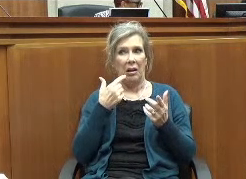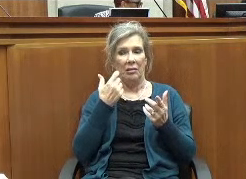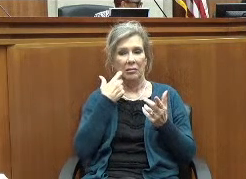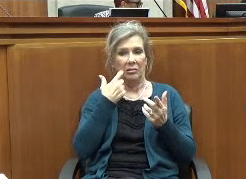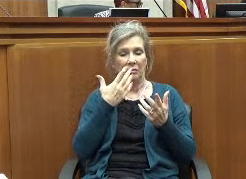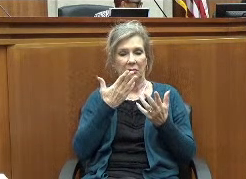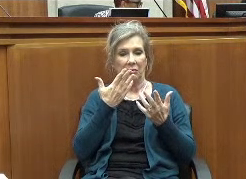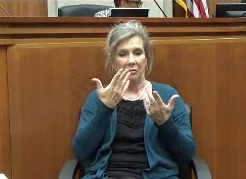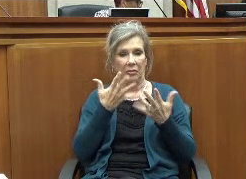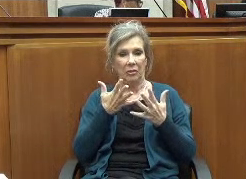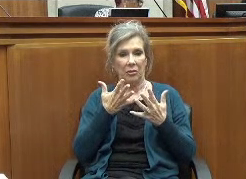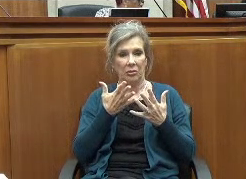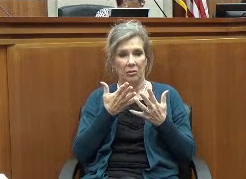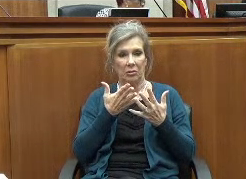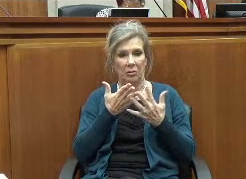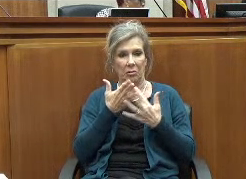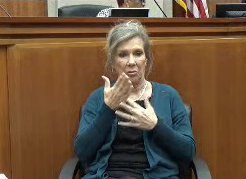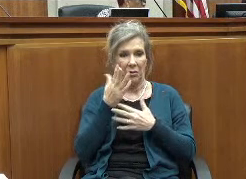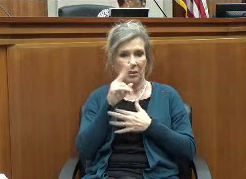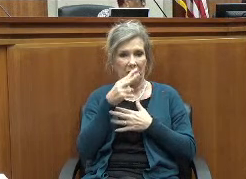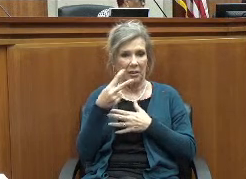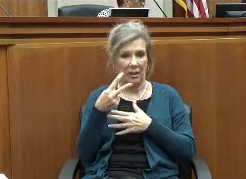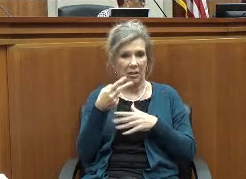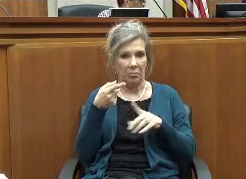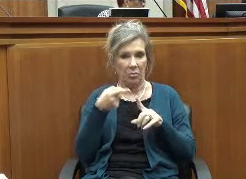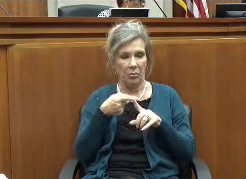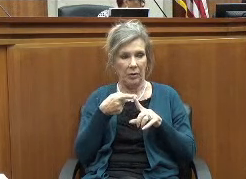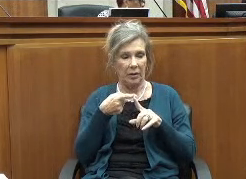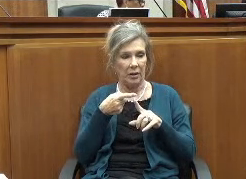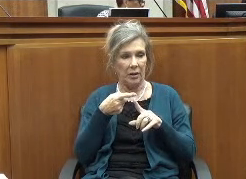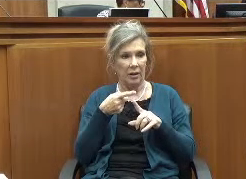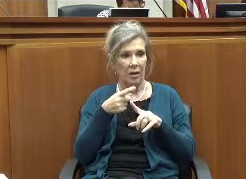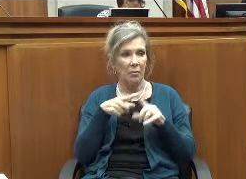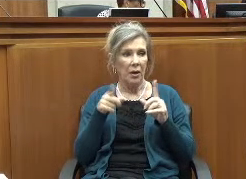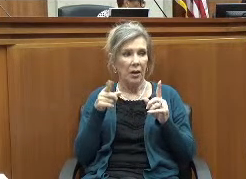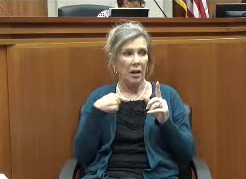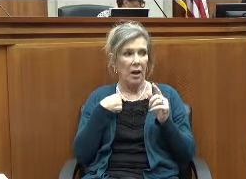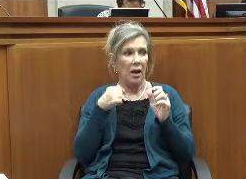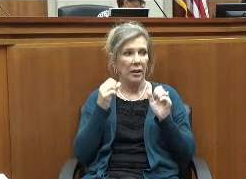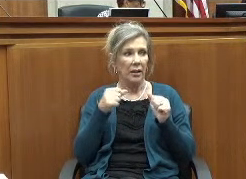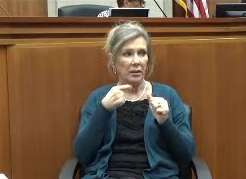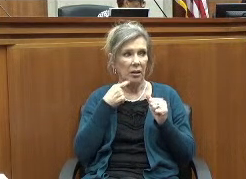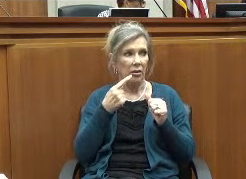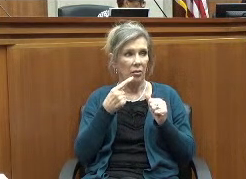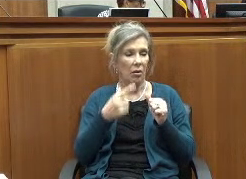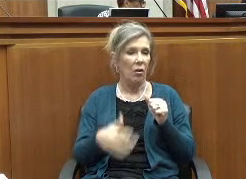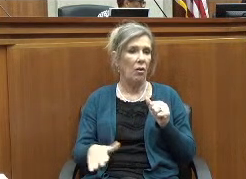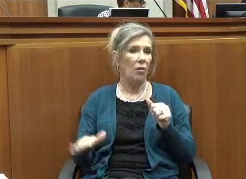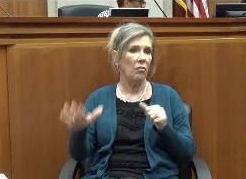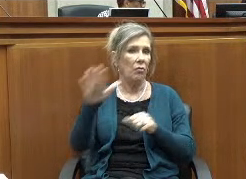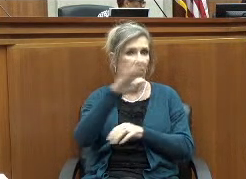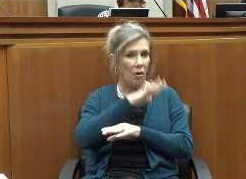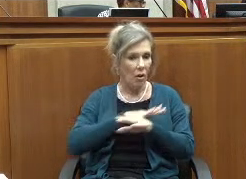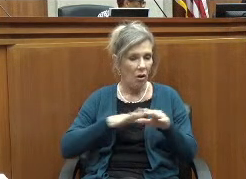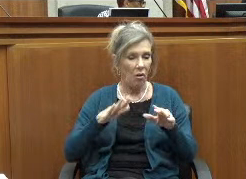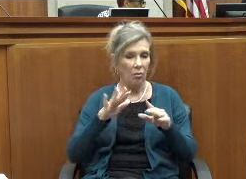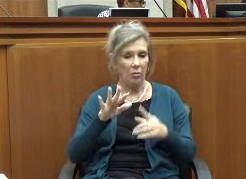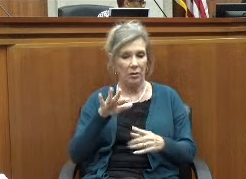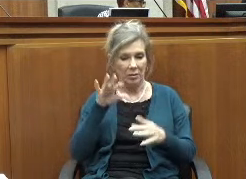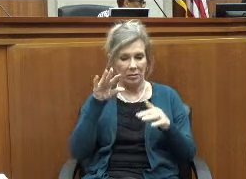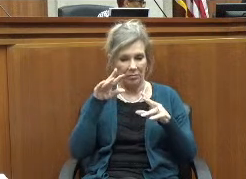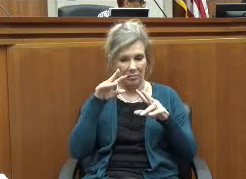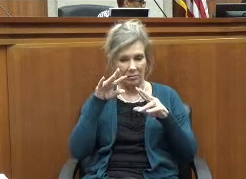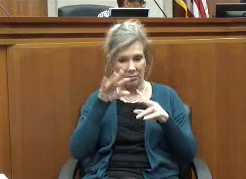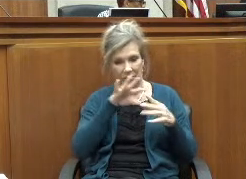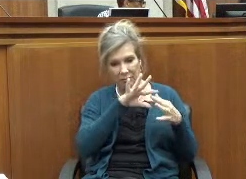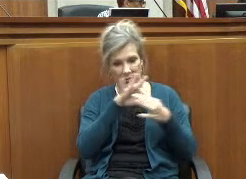of a lengthy motion. I can just tell you, overall, once you get into special education provisions,